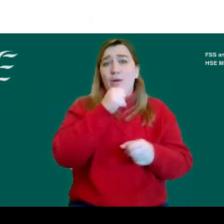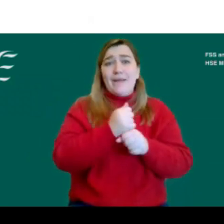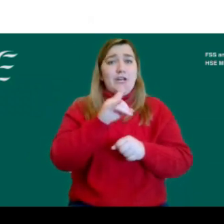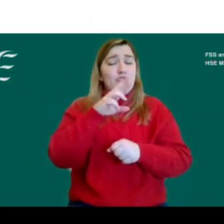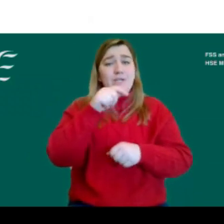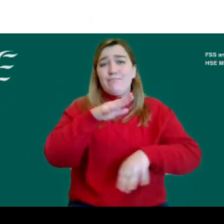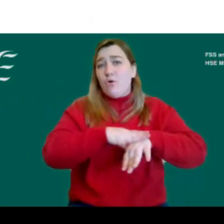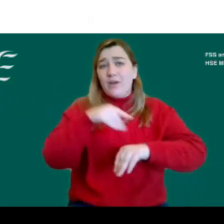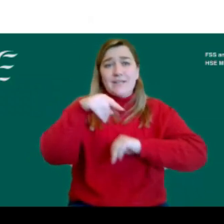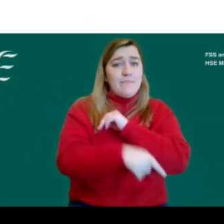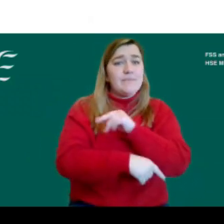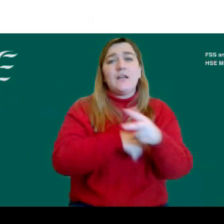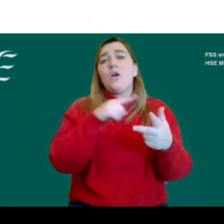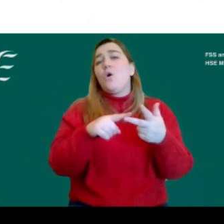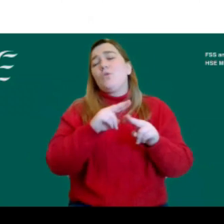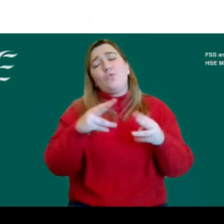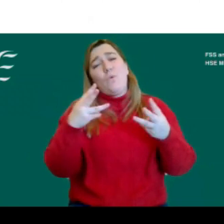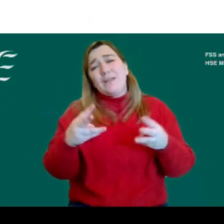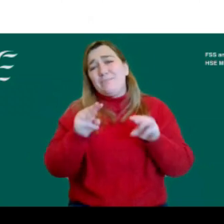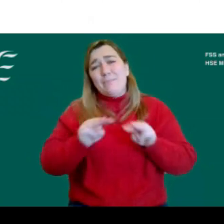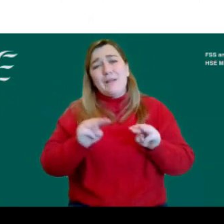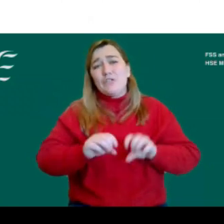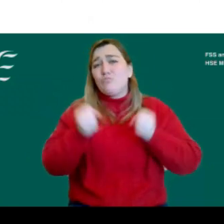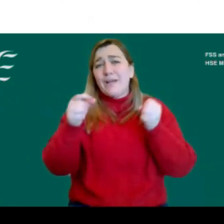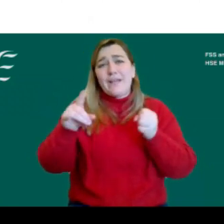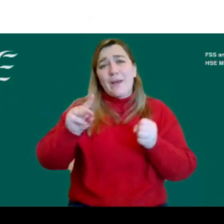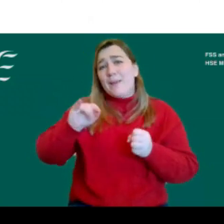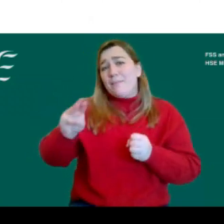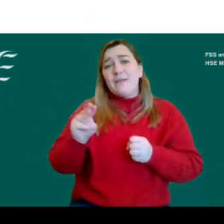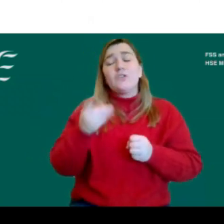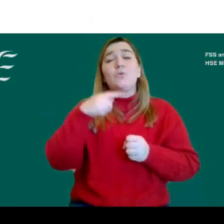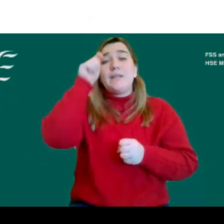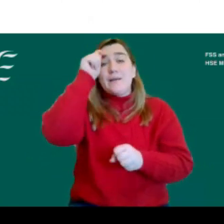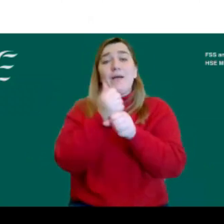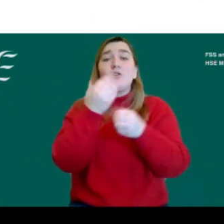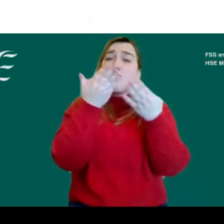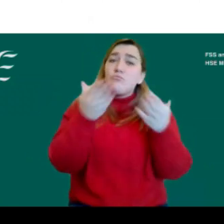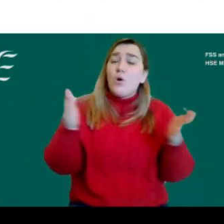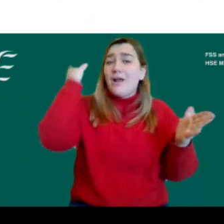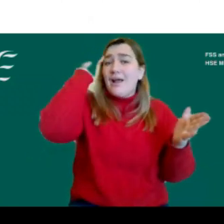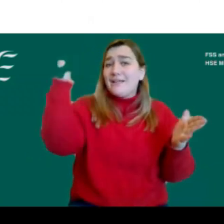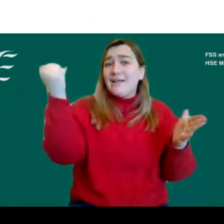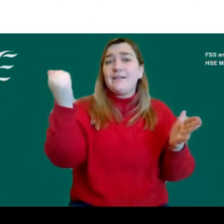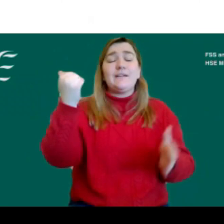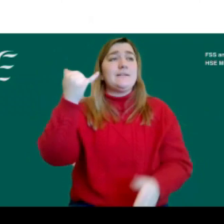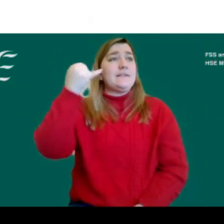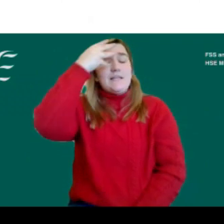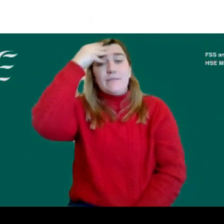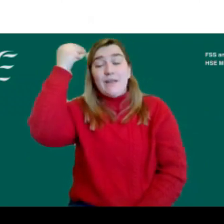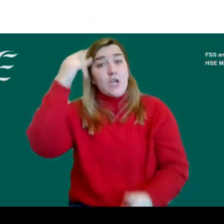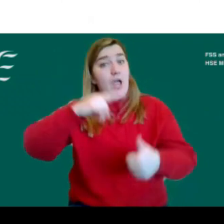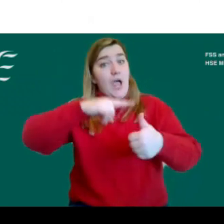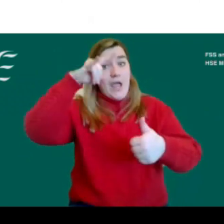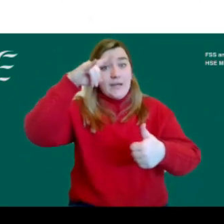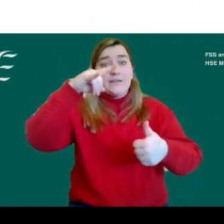stroke. So if you look at what kills women, so dementia is high up there. So some of the dementias are, especially the vascular dementia, is very responsive to HRT, we would hope,